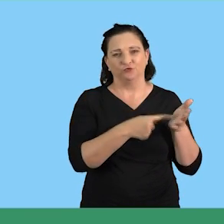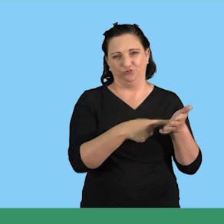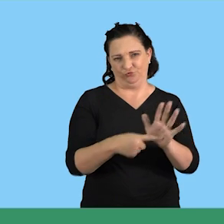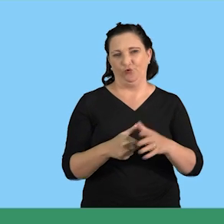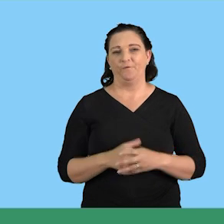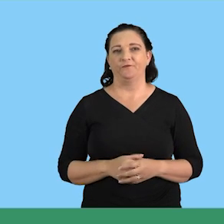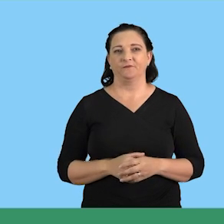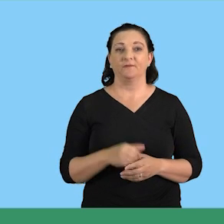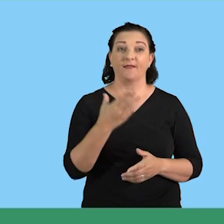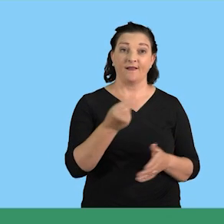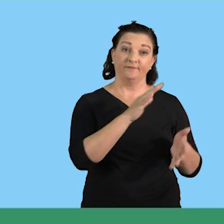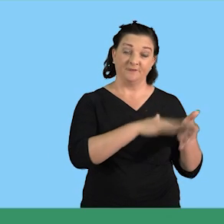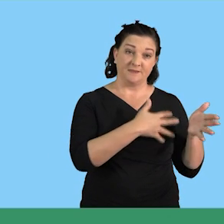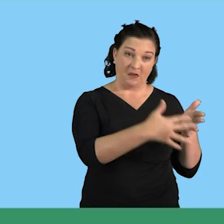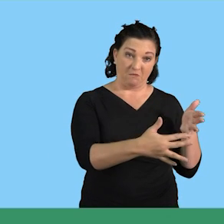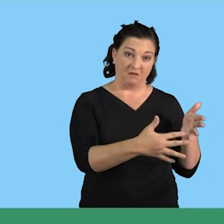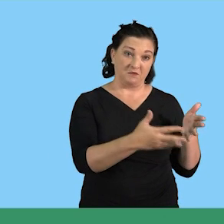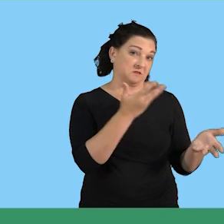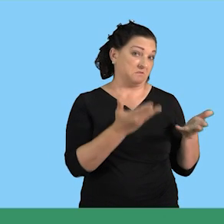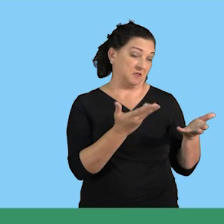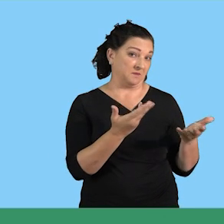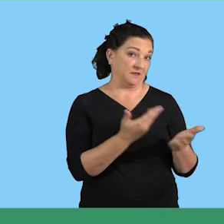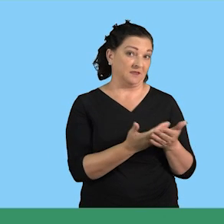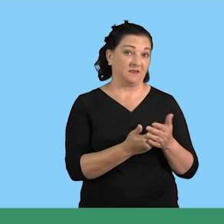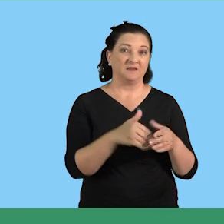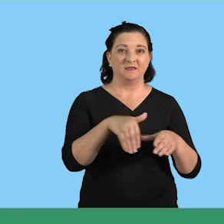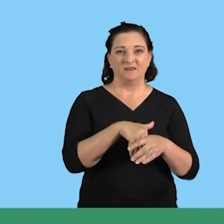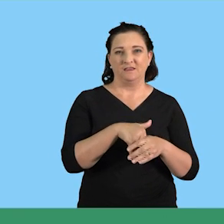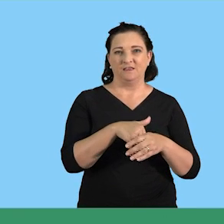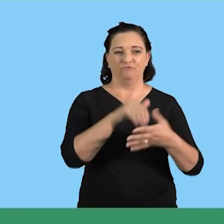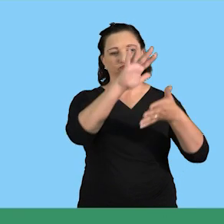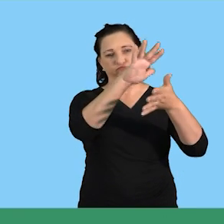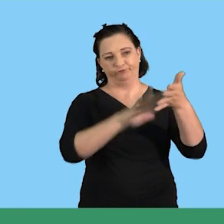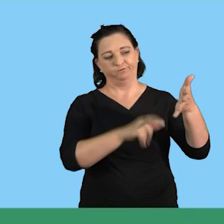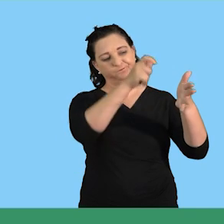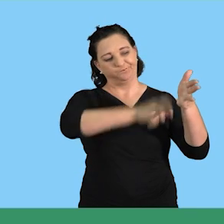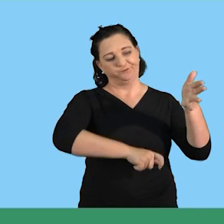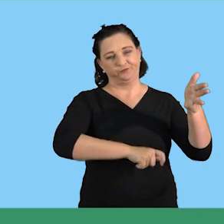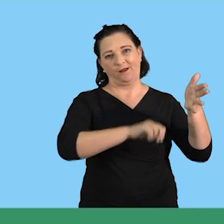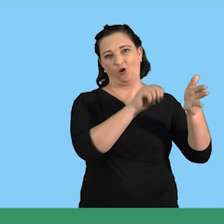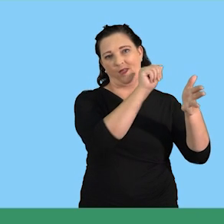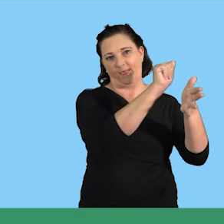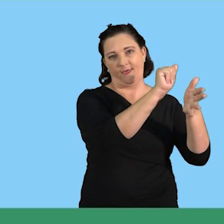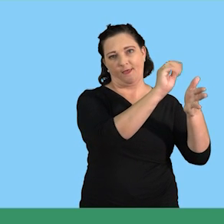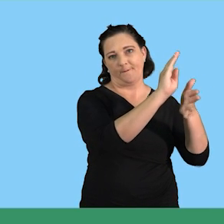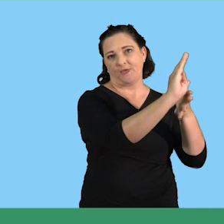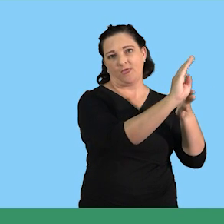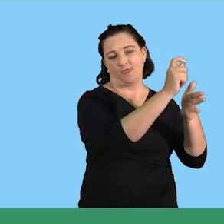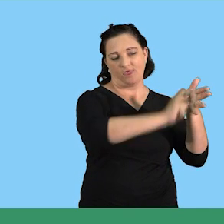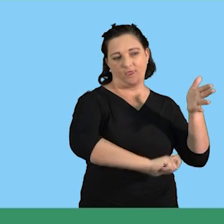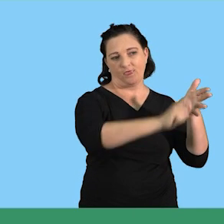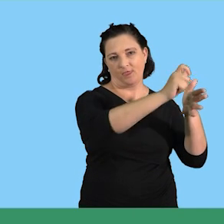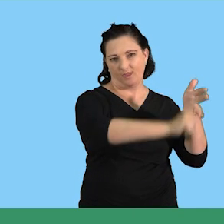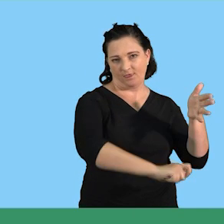familiar with them. We've got your tables, maybe it could be in a like this. We've got column A and column